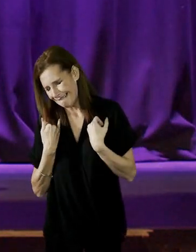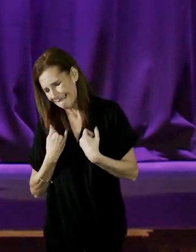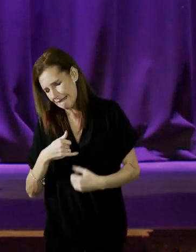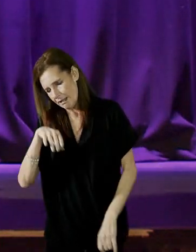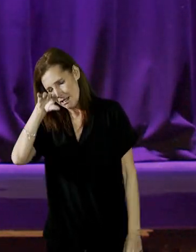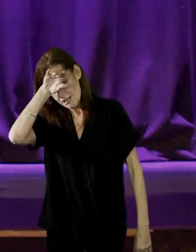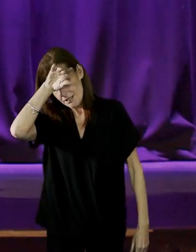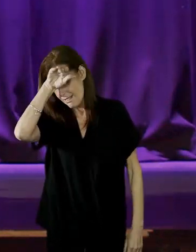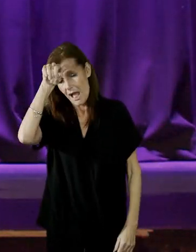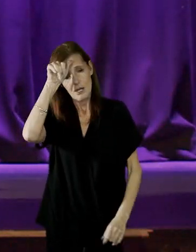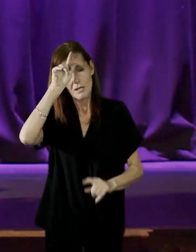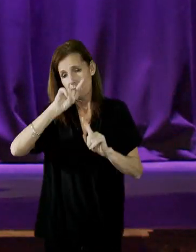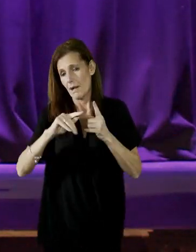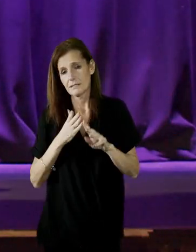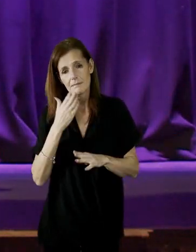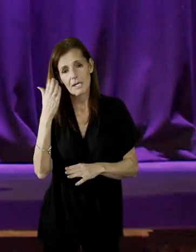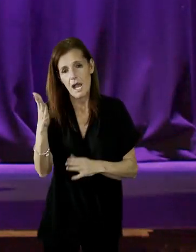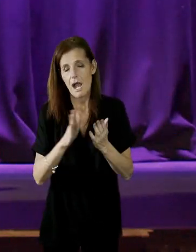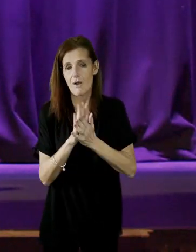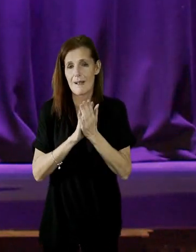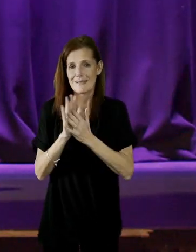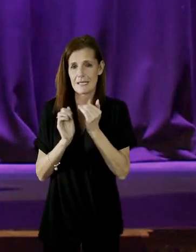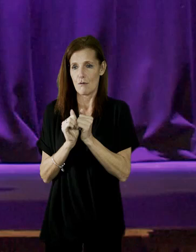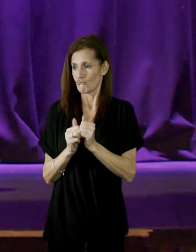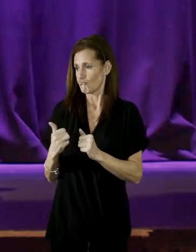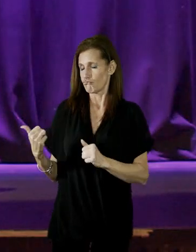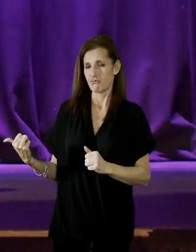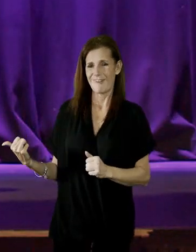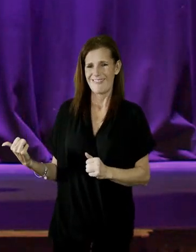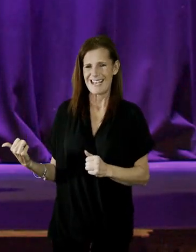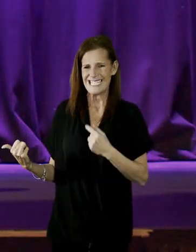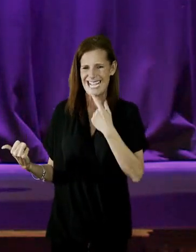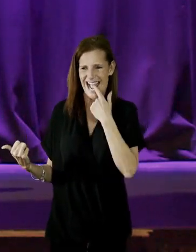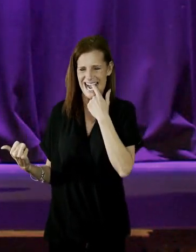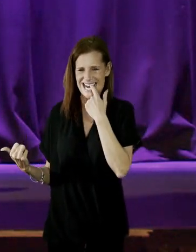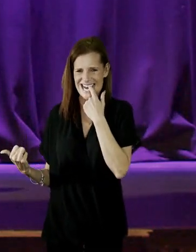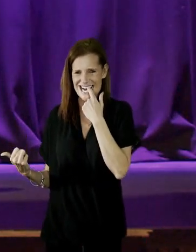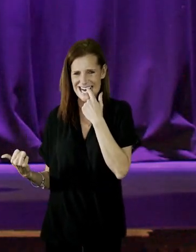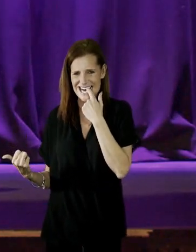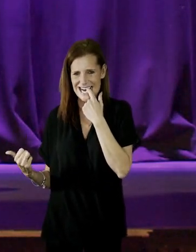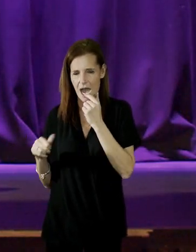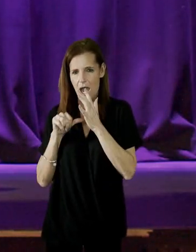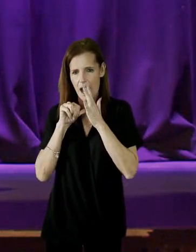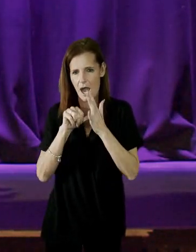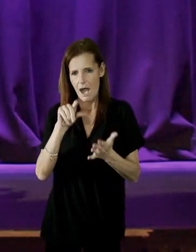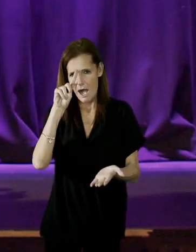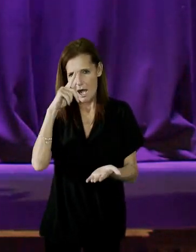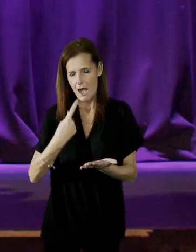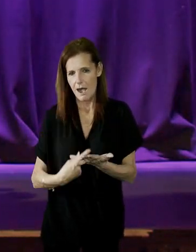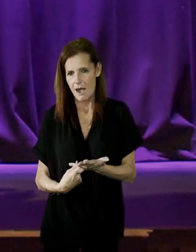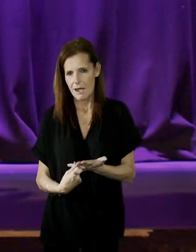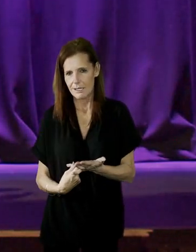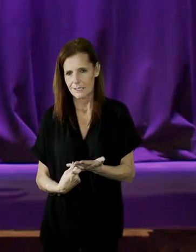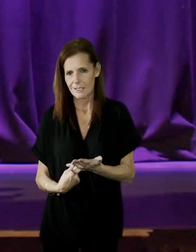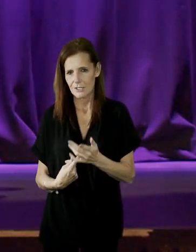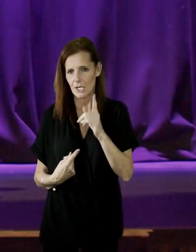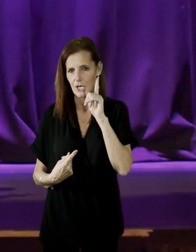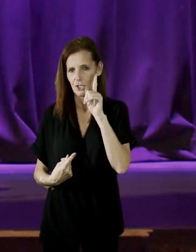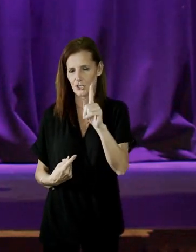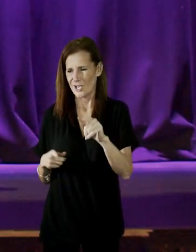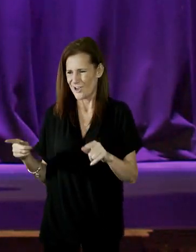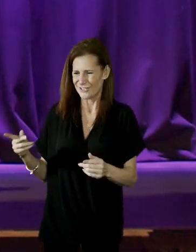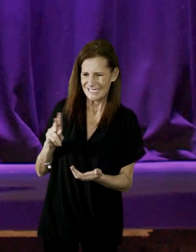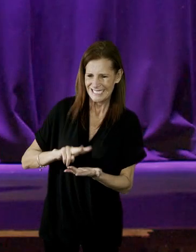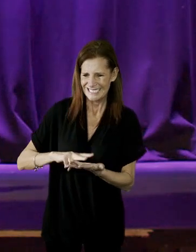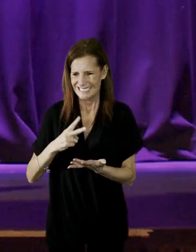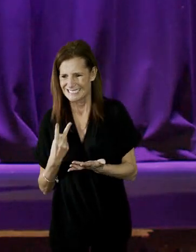it meant that my brother had a really difficult decision to make. And so what happened is he spent the whole night going over it in his head of